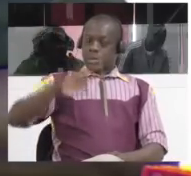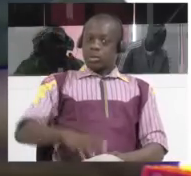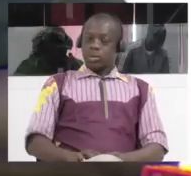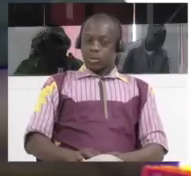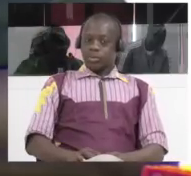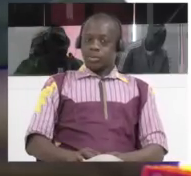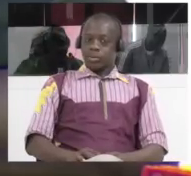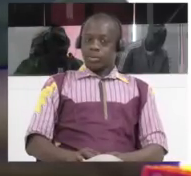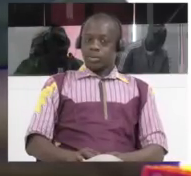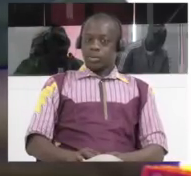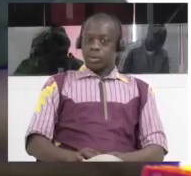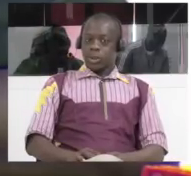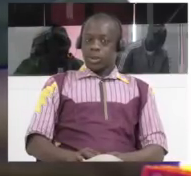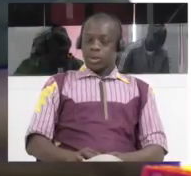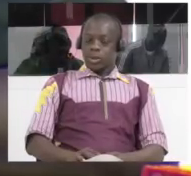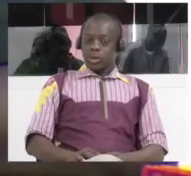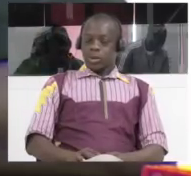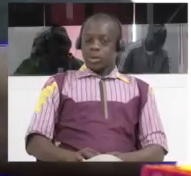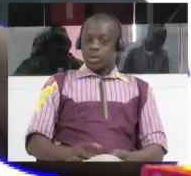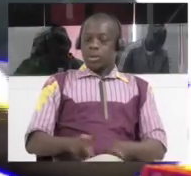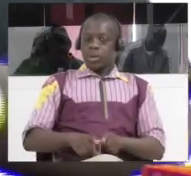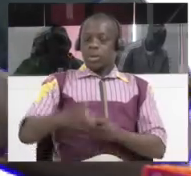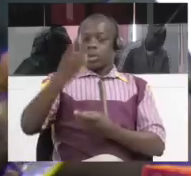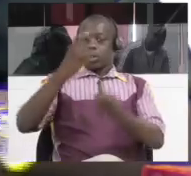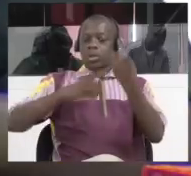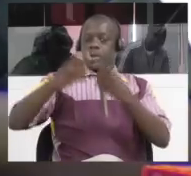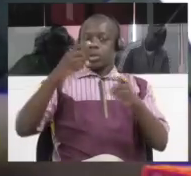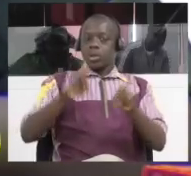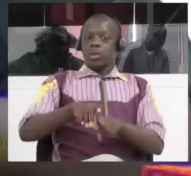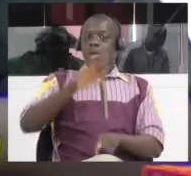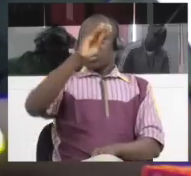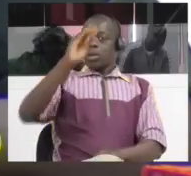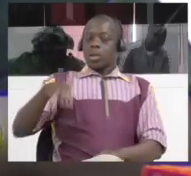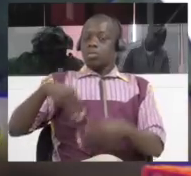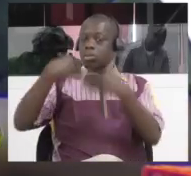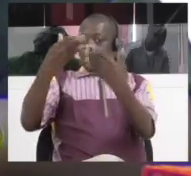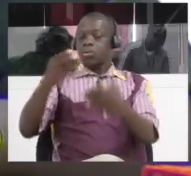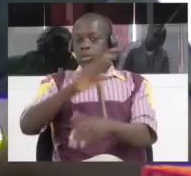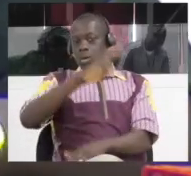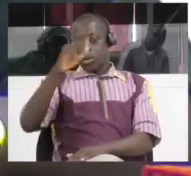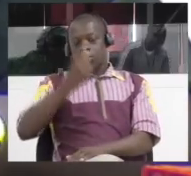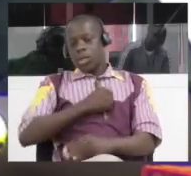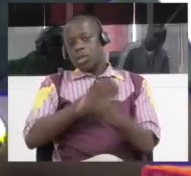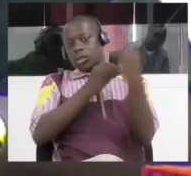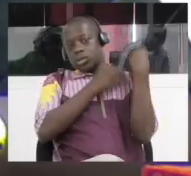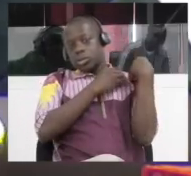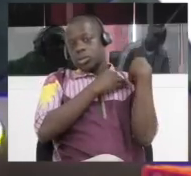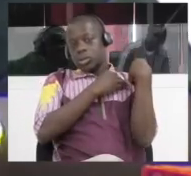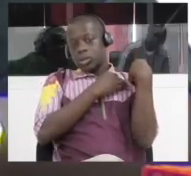Again, rating them was not it was not my duty to rate them then, because I